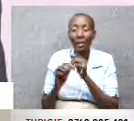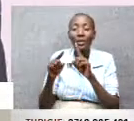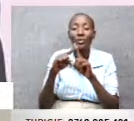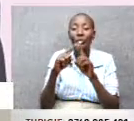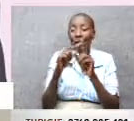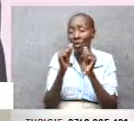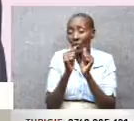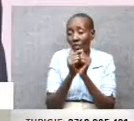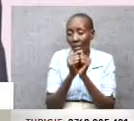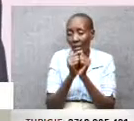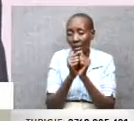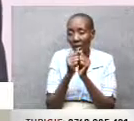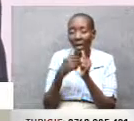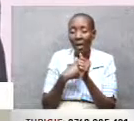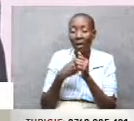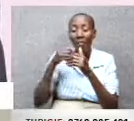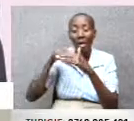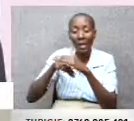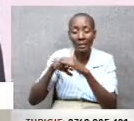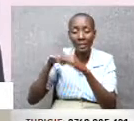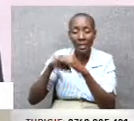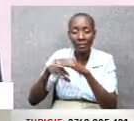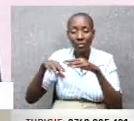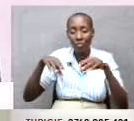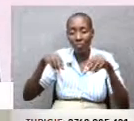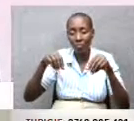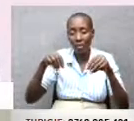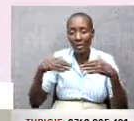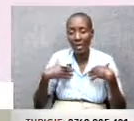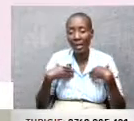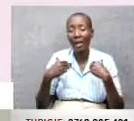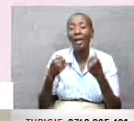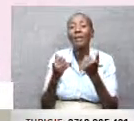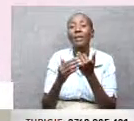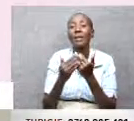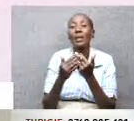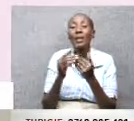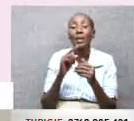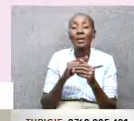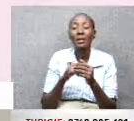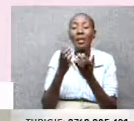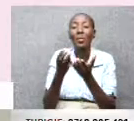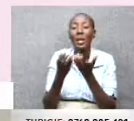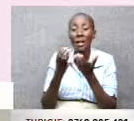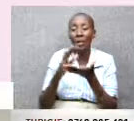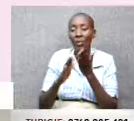gets access to quality healthcare whenever they need without financial hardship.